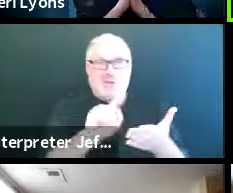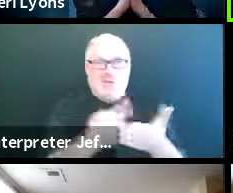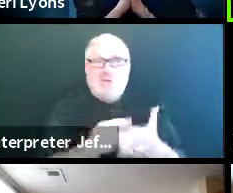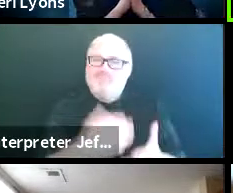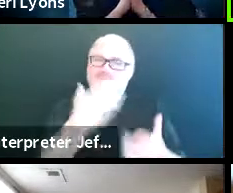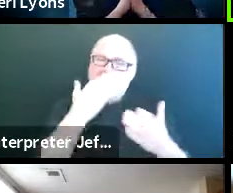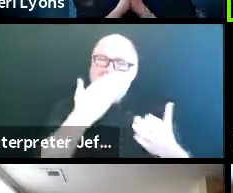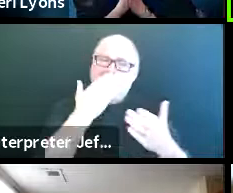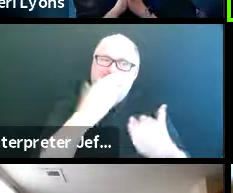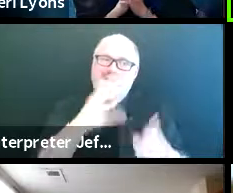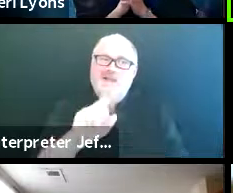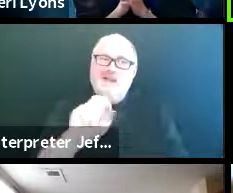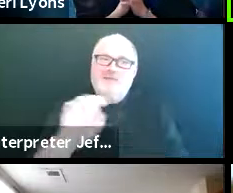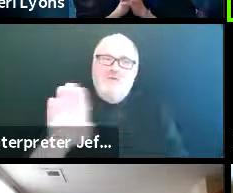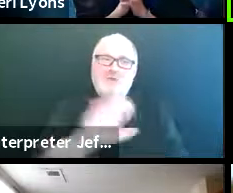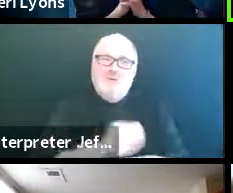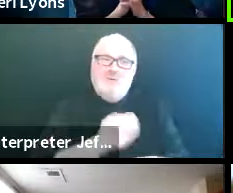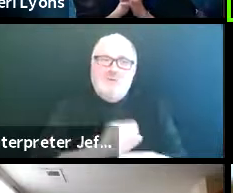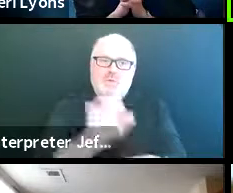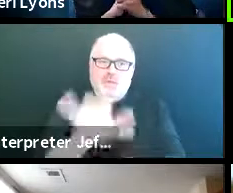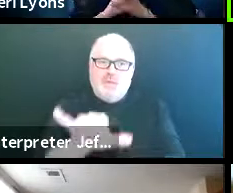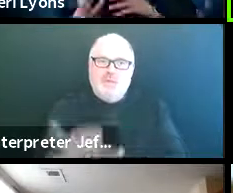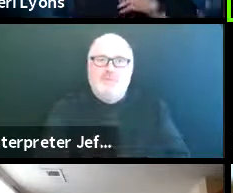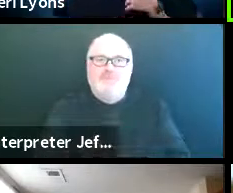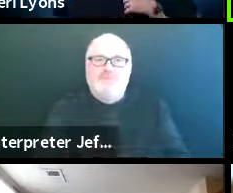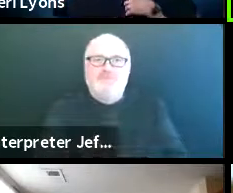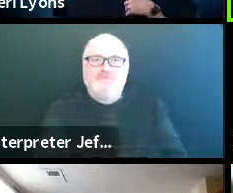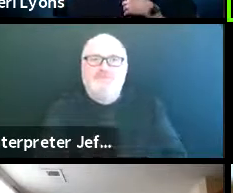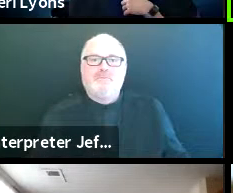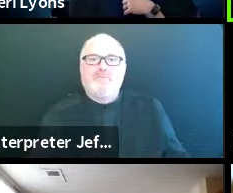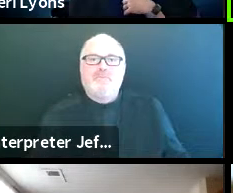to him for his efforts in that.